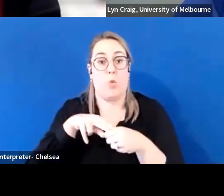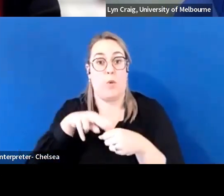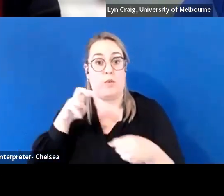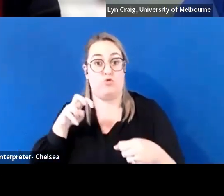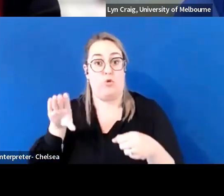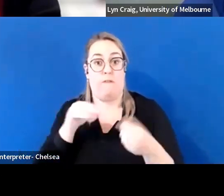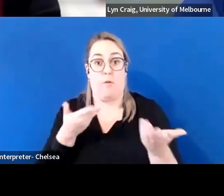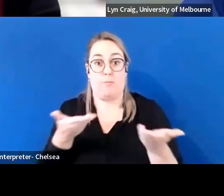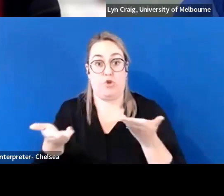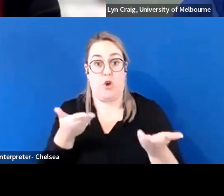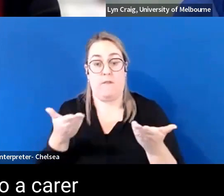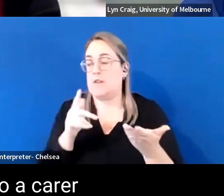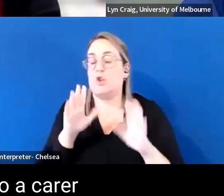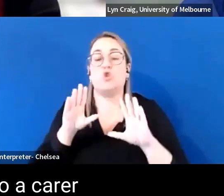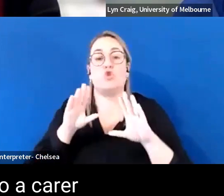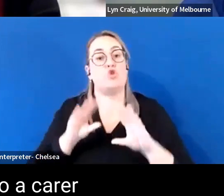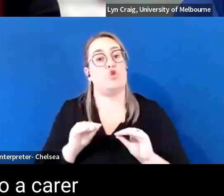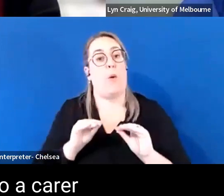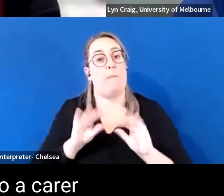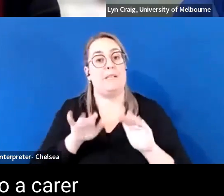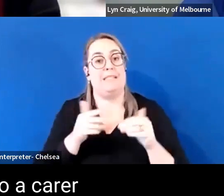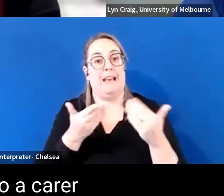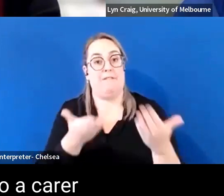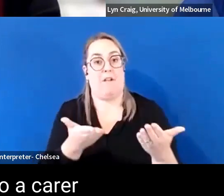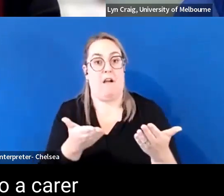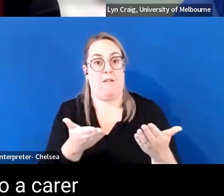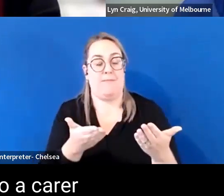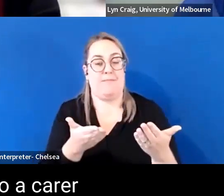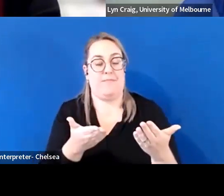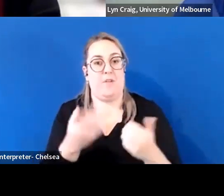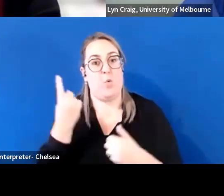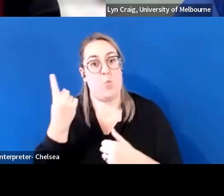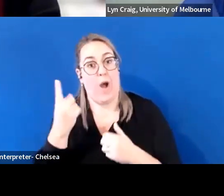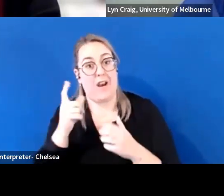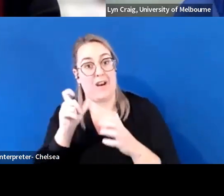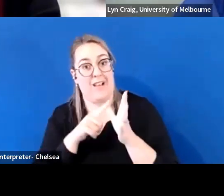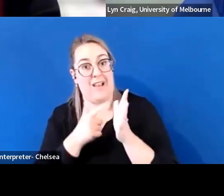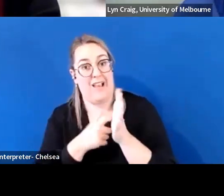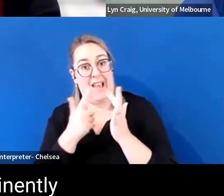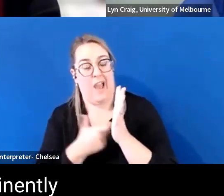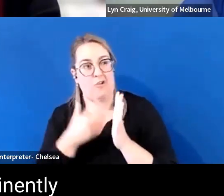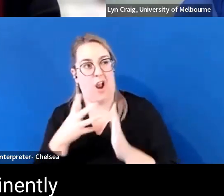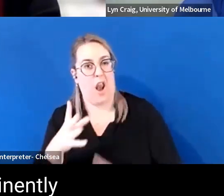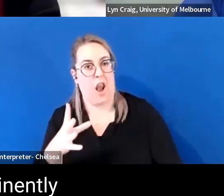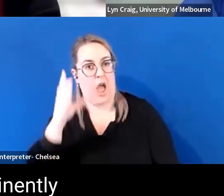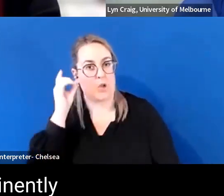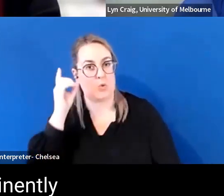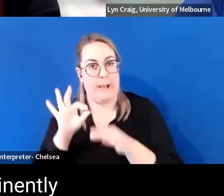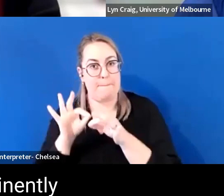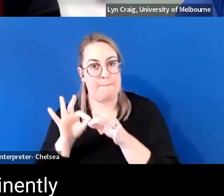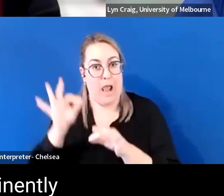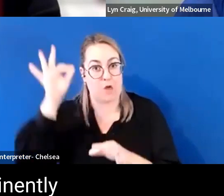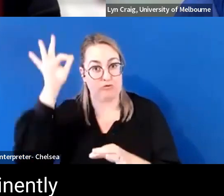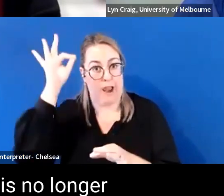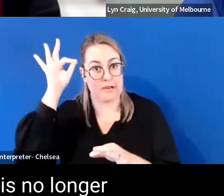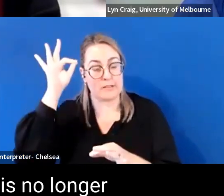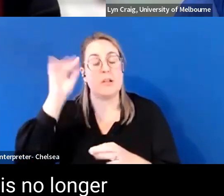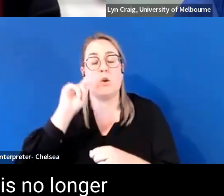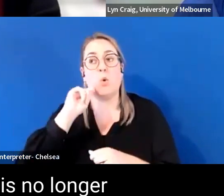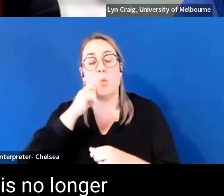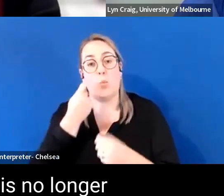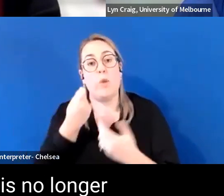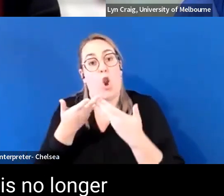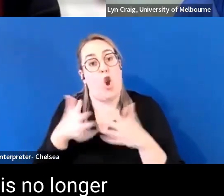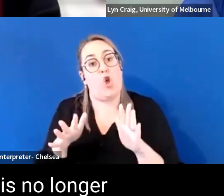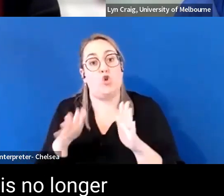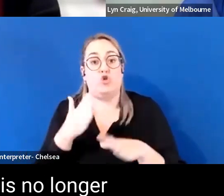delivery. And I was talking to a carer last week from Ballarat who is imminently about to lose her job because